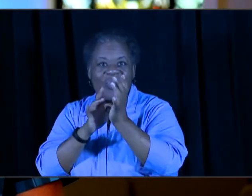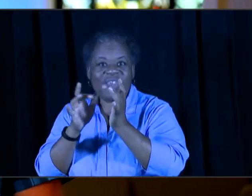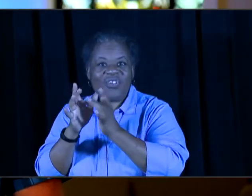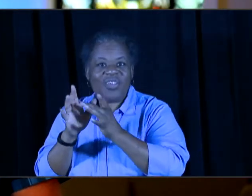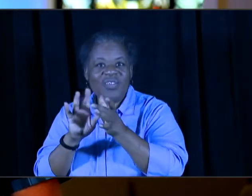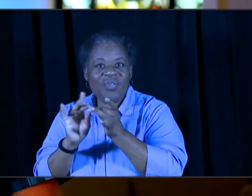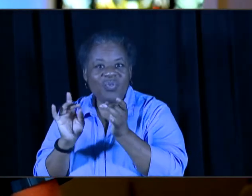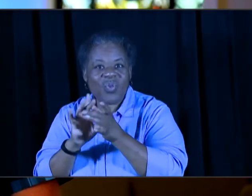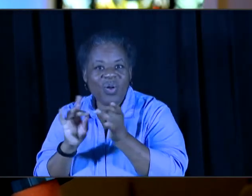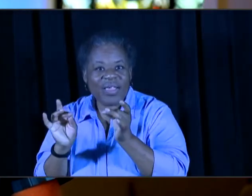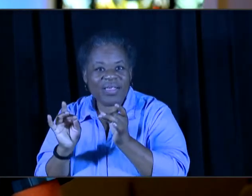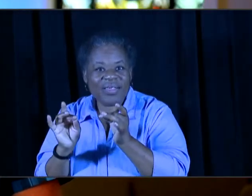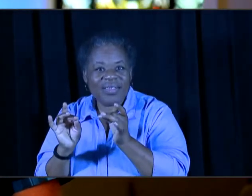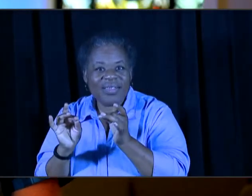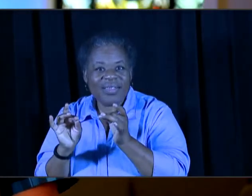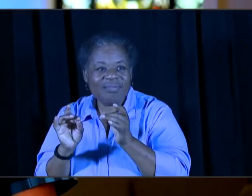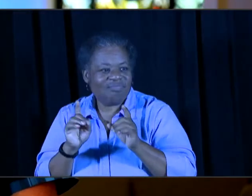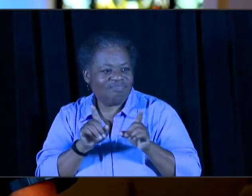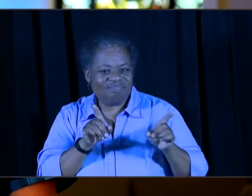story.